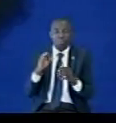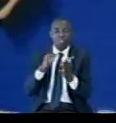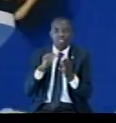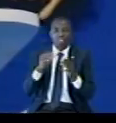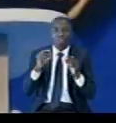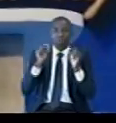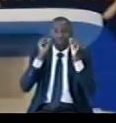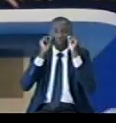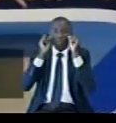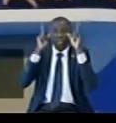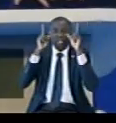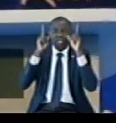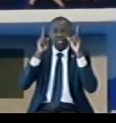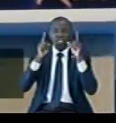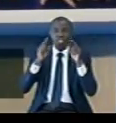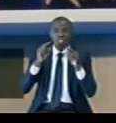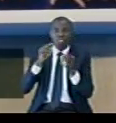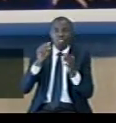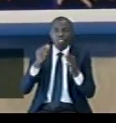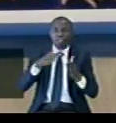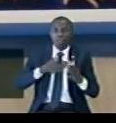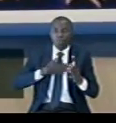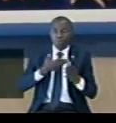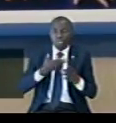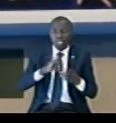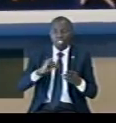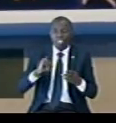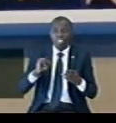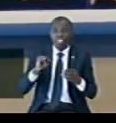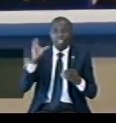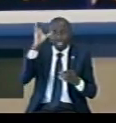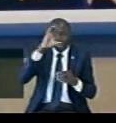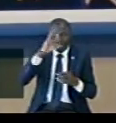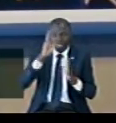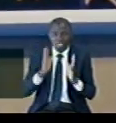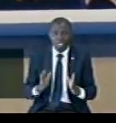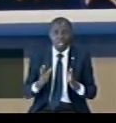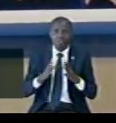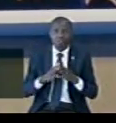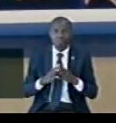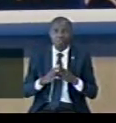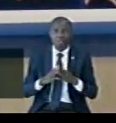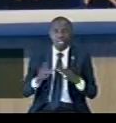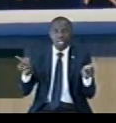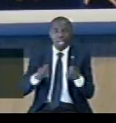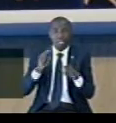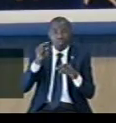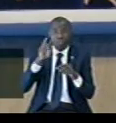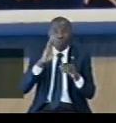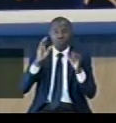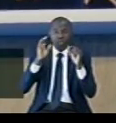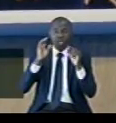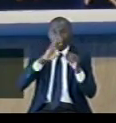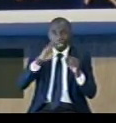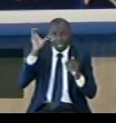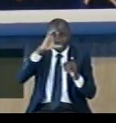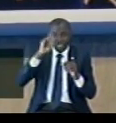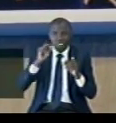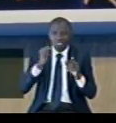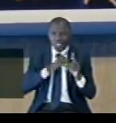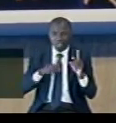wakened, willing seekers. As you come and you're seeking the Lord, and you